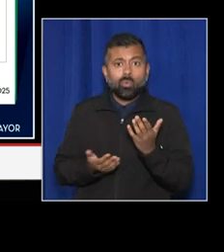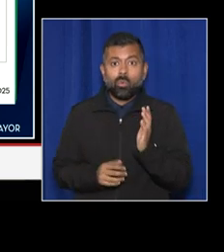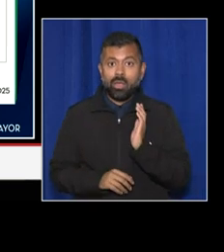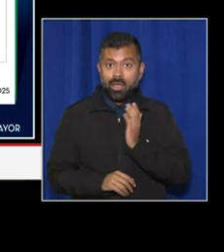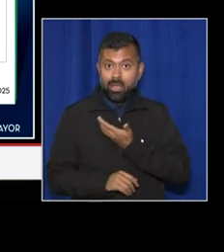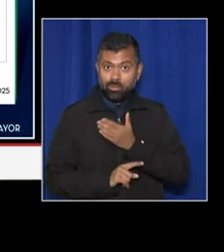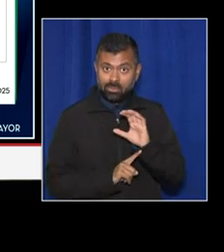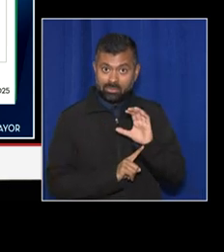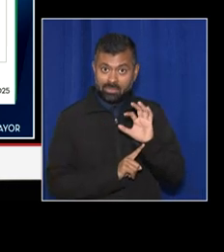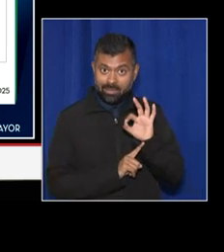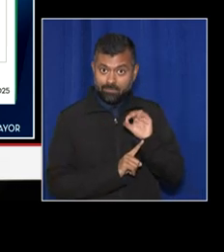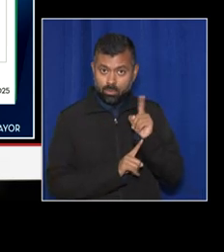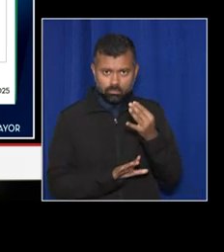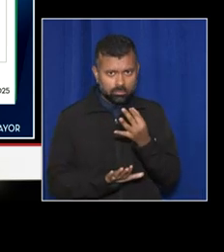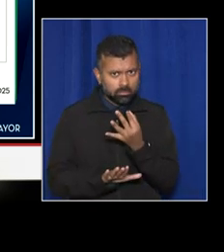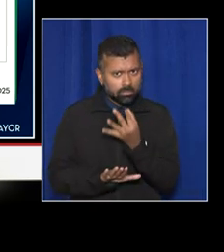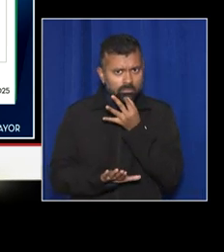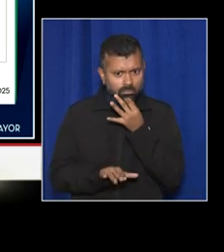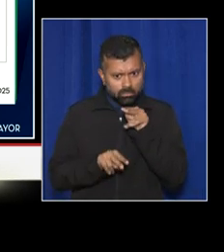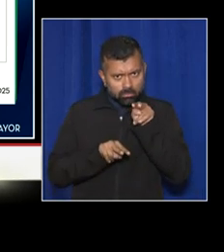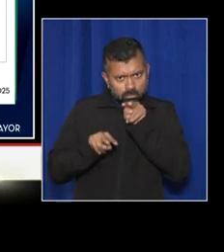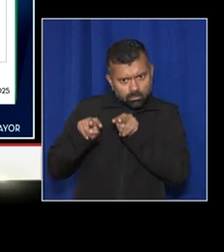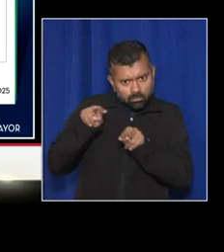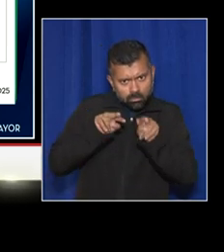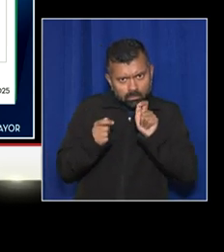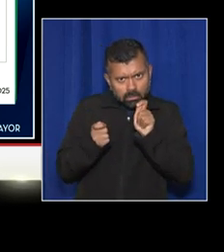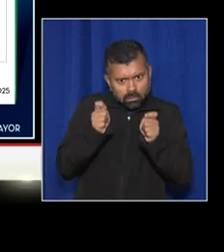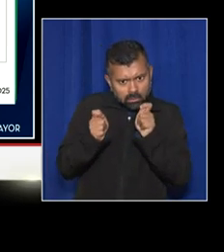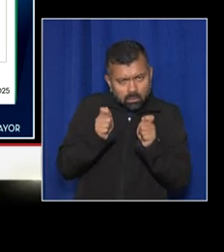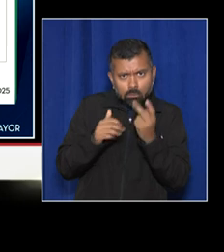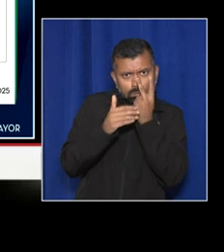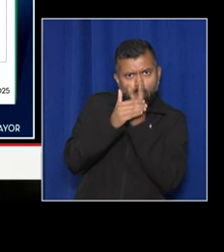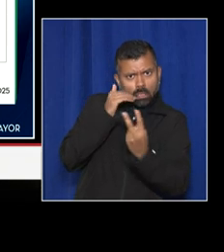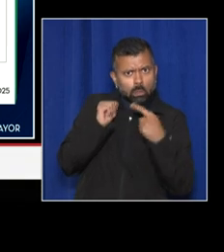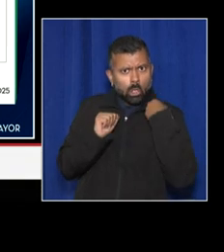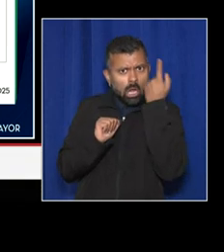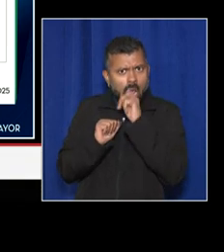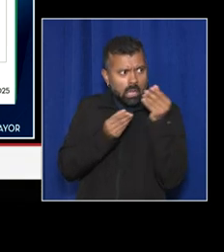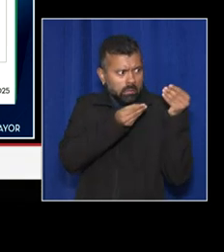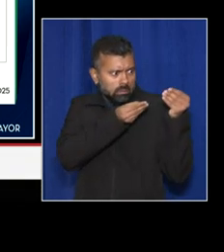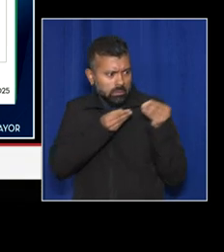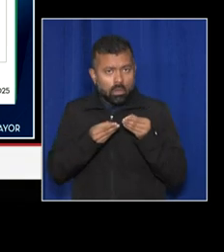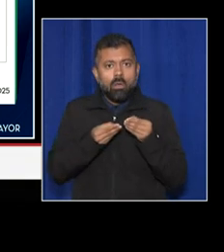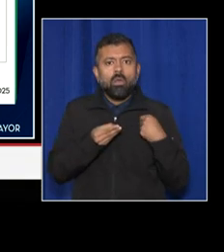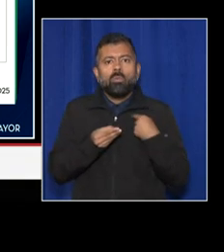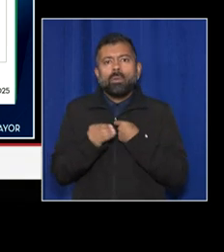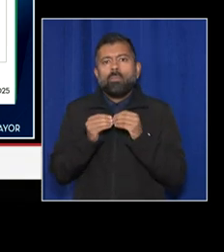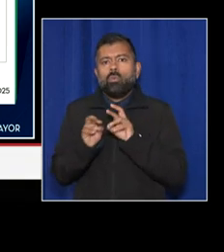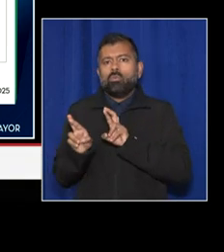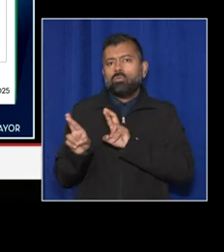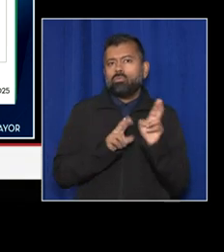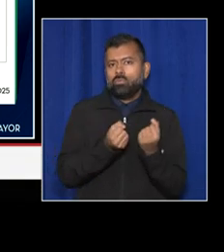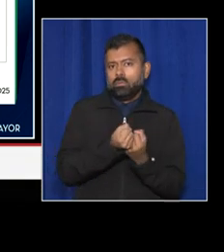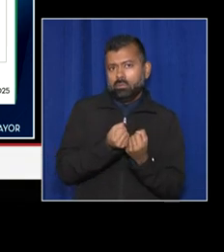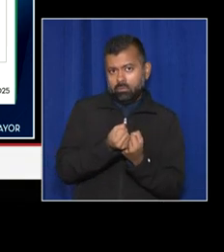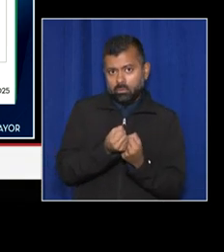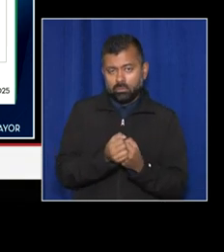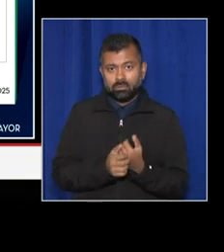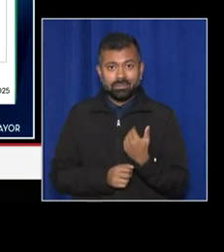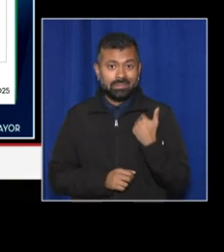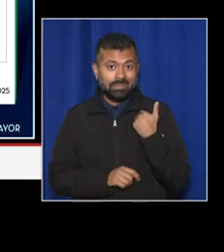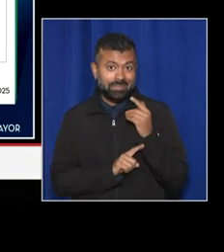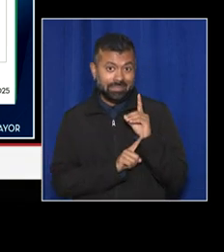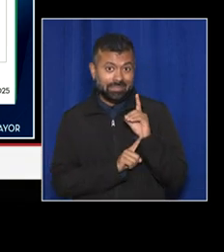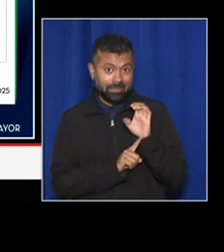Our last revenue estimate was at the end of 2024 in December, and the